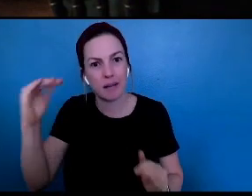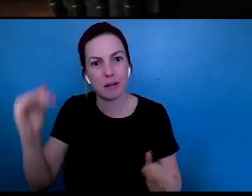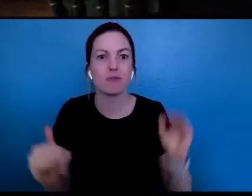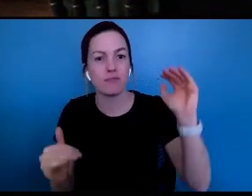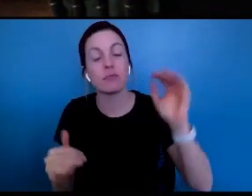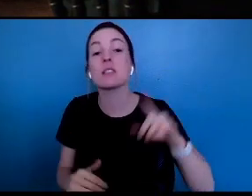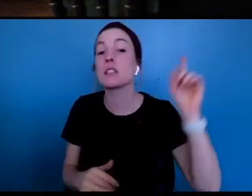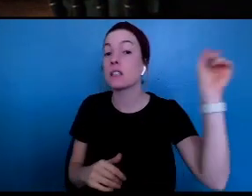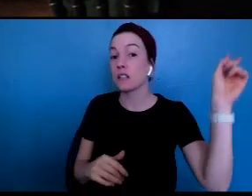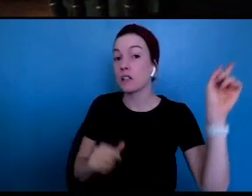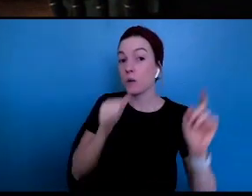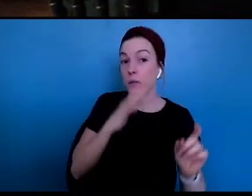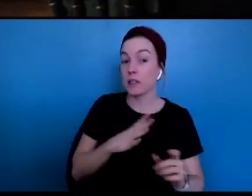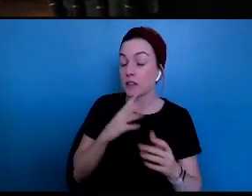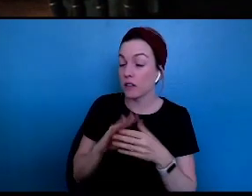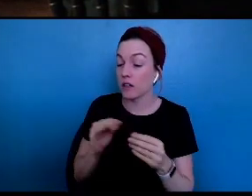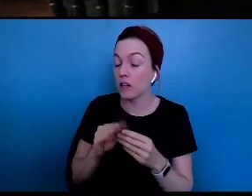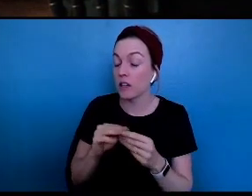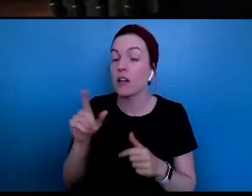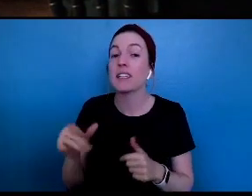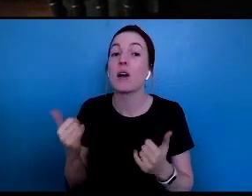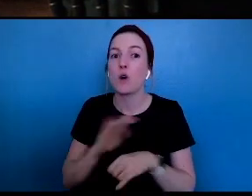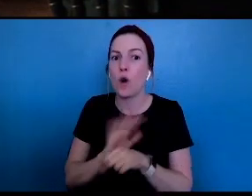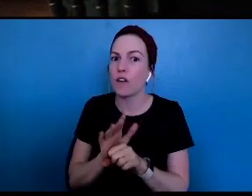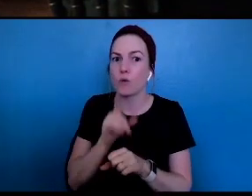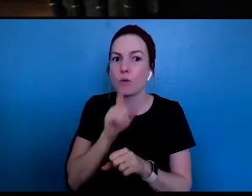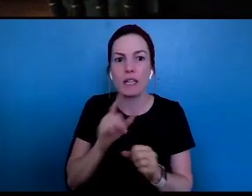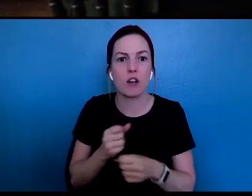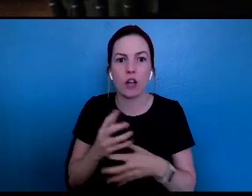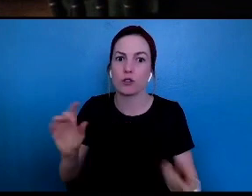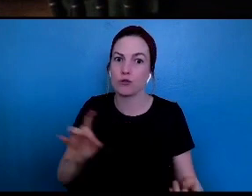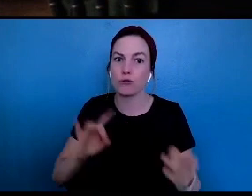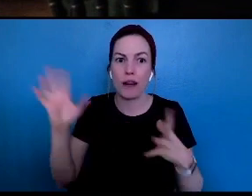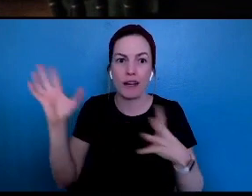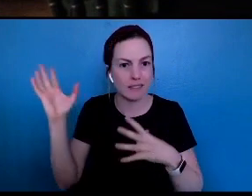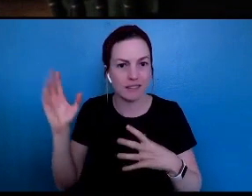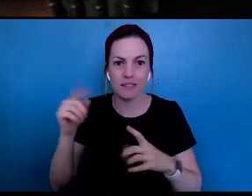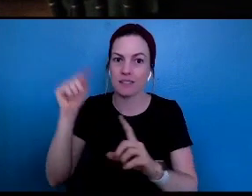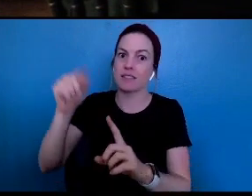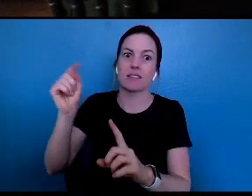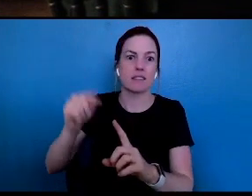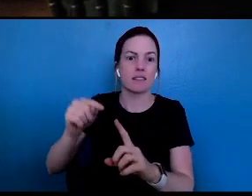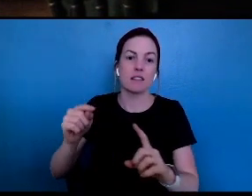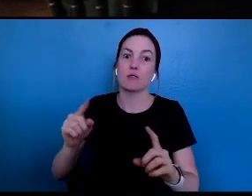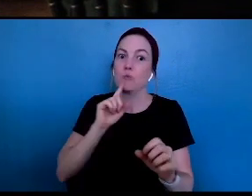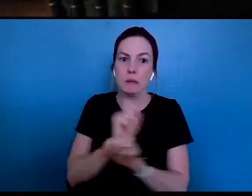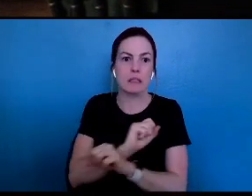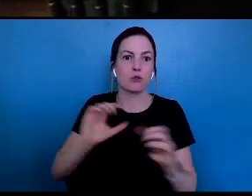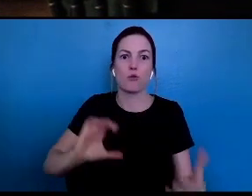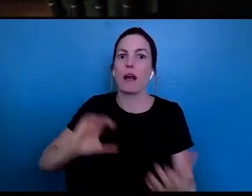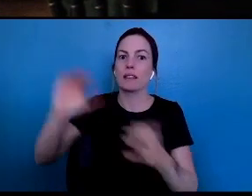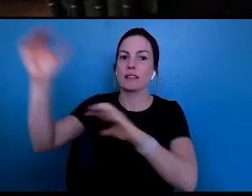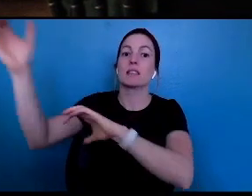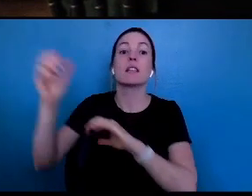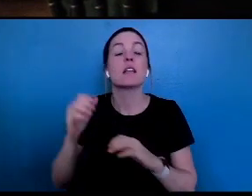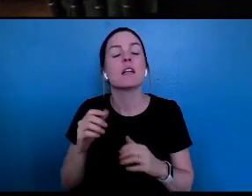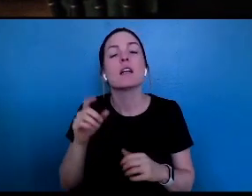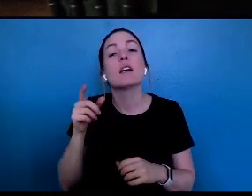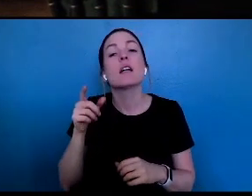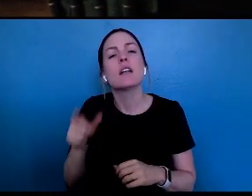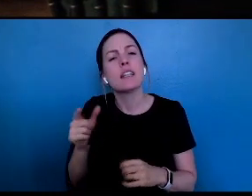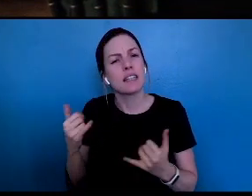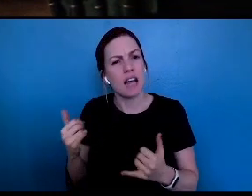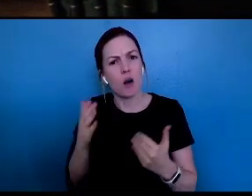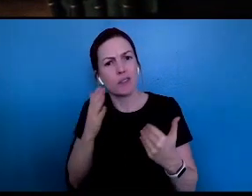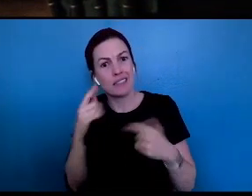crisis, you know, never waste a good crisis, they say. But beyond that, you've been able to do so much more. Is there something special